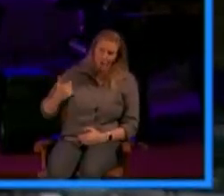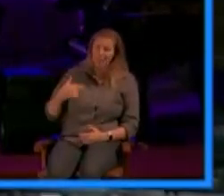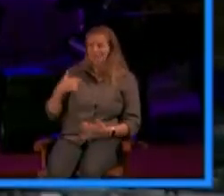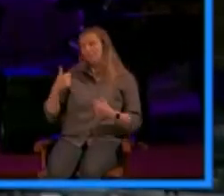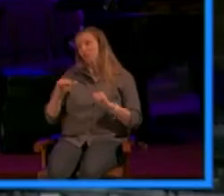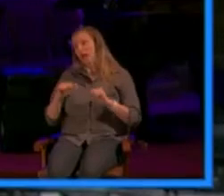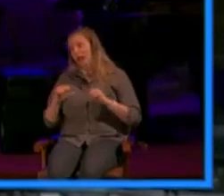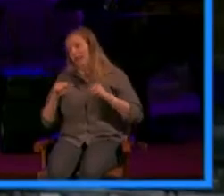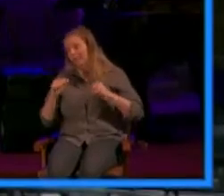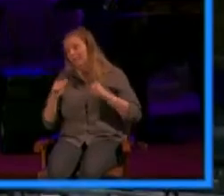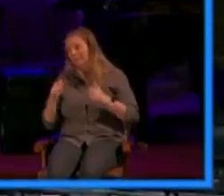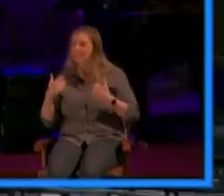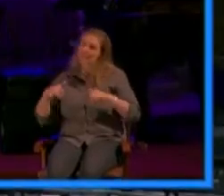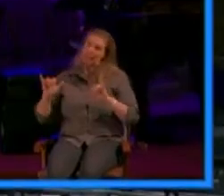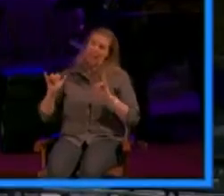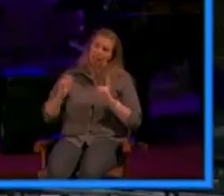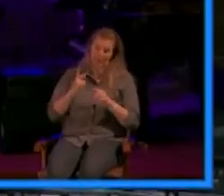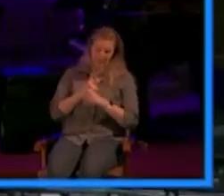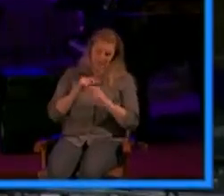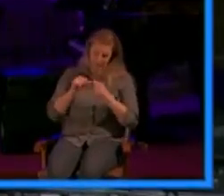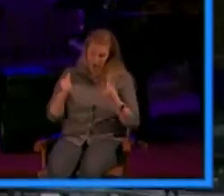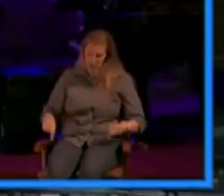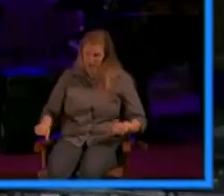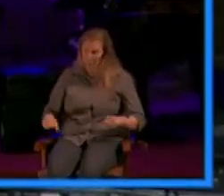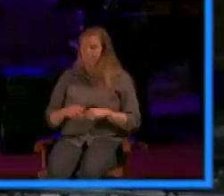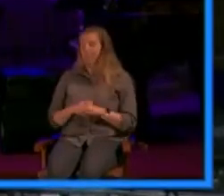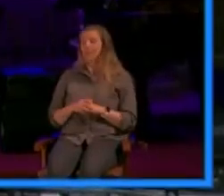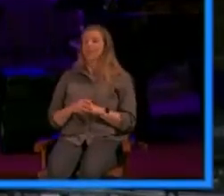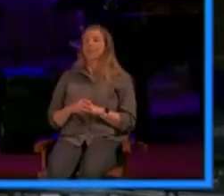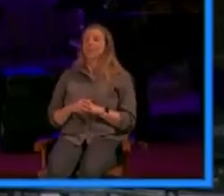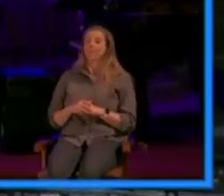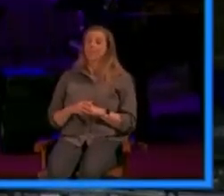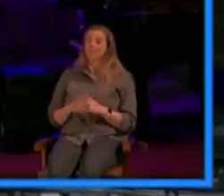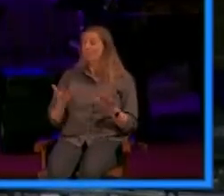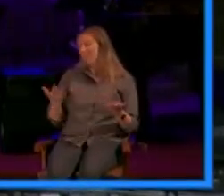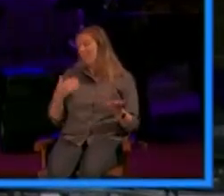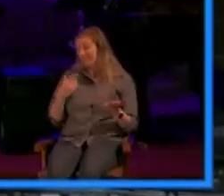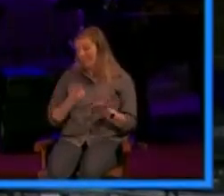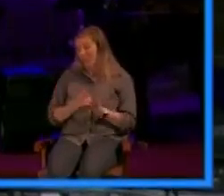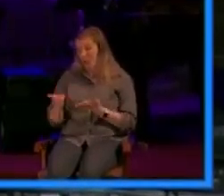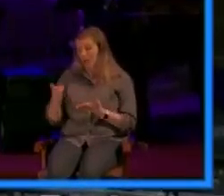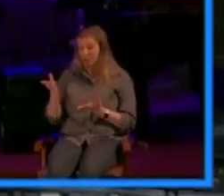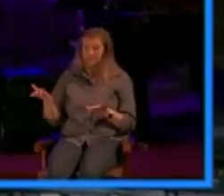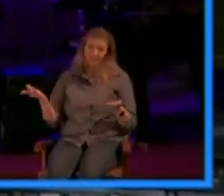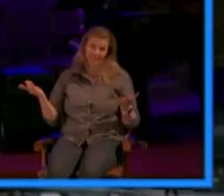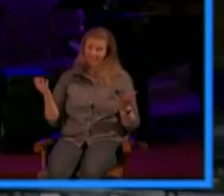here's the deal, working out, I hadn't found a way yet that it's fun. And now some of y'all, I know there are a